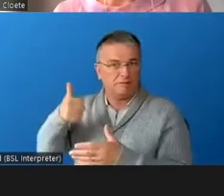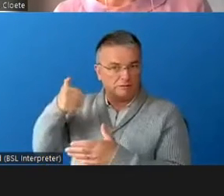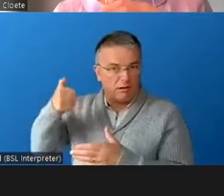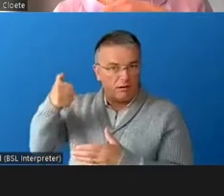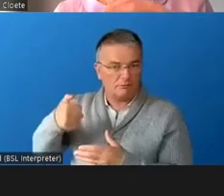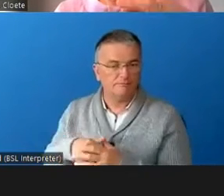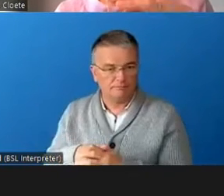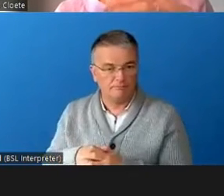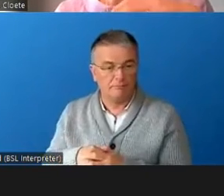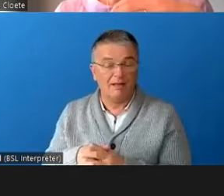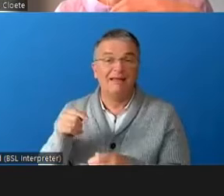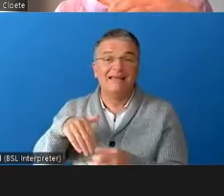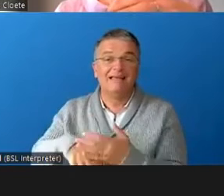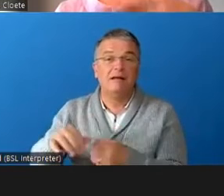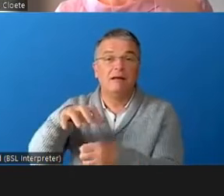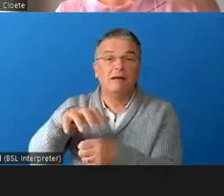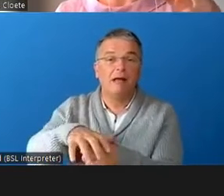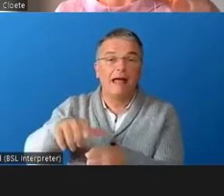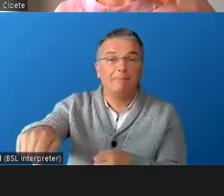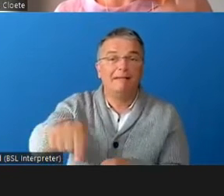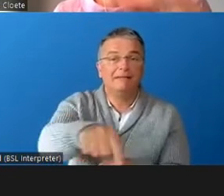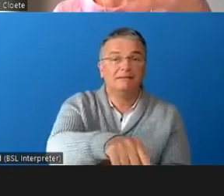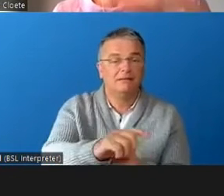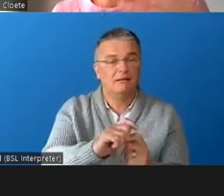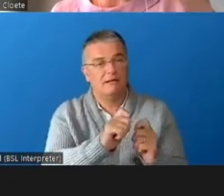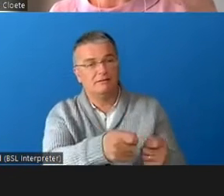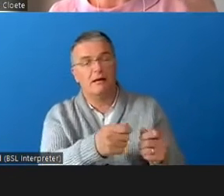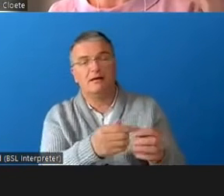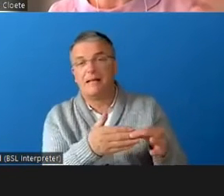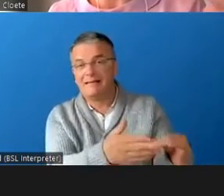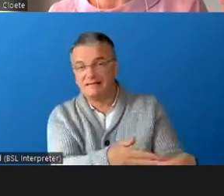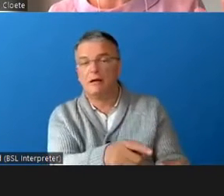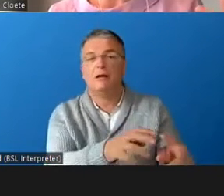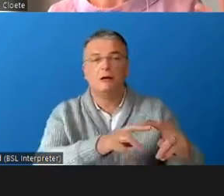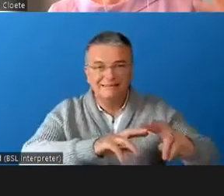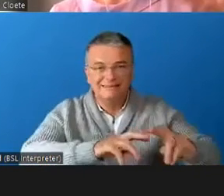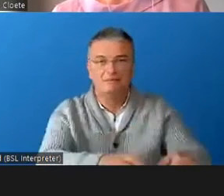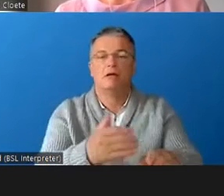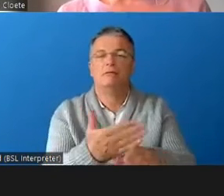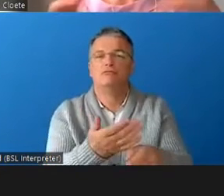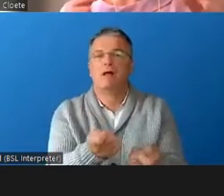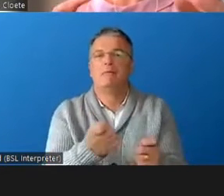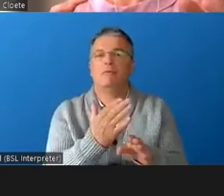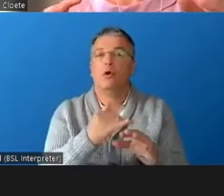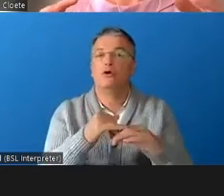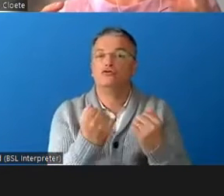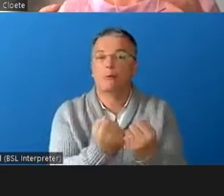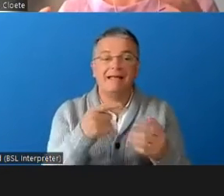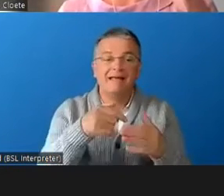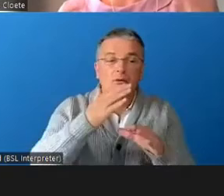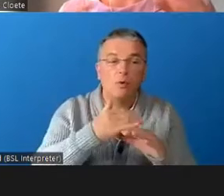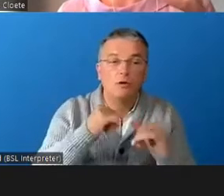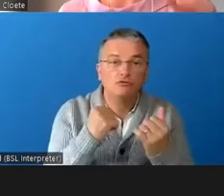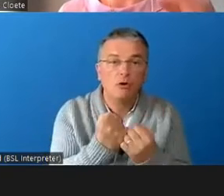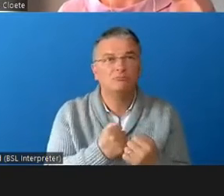respective hamlets, they assigned leaders who then conducted the workshops. And in these workshops were about 4 to 5